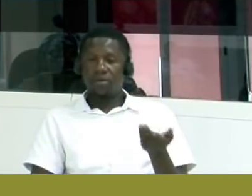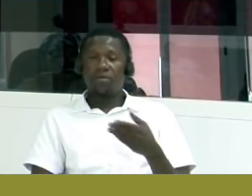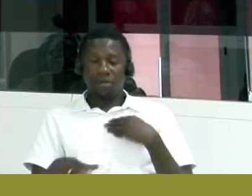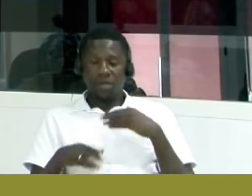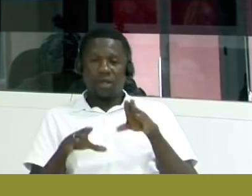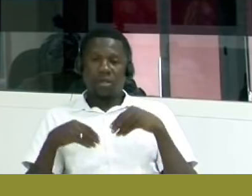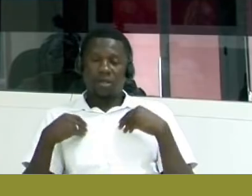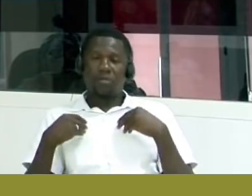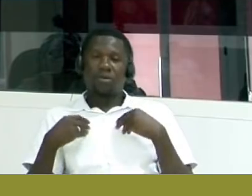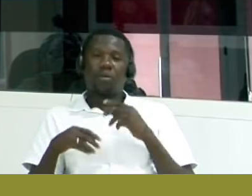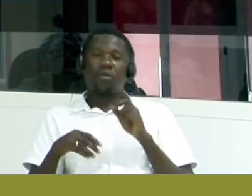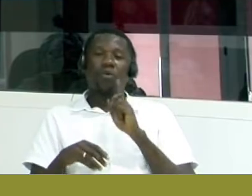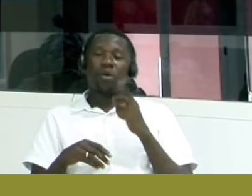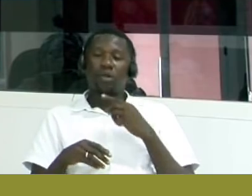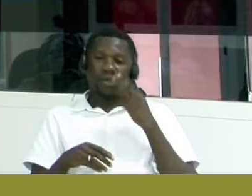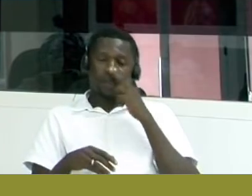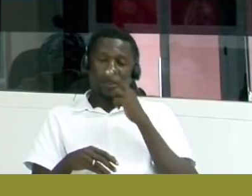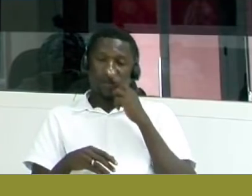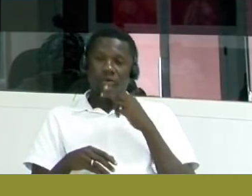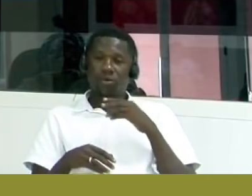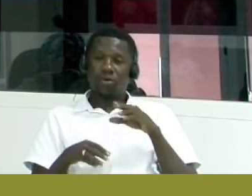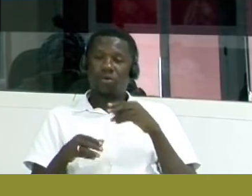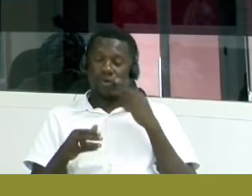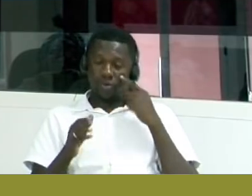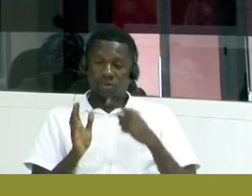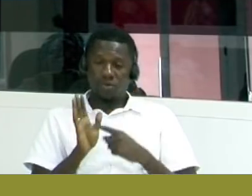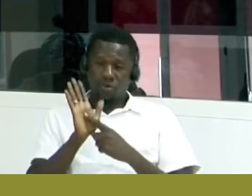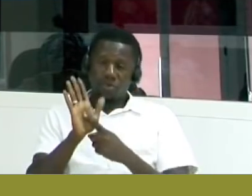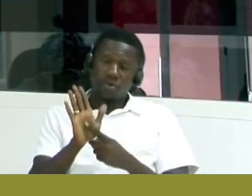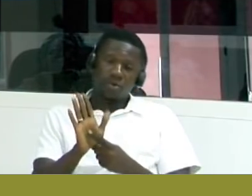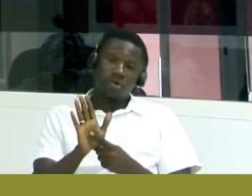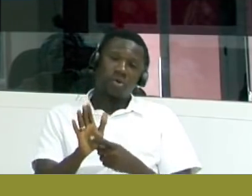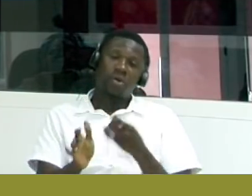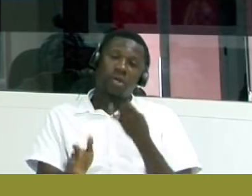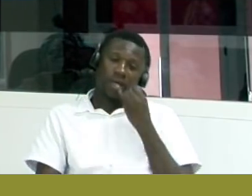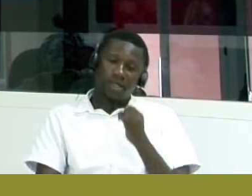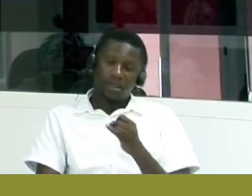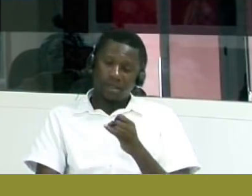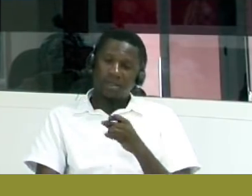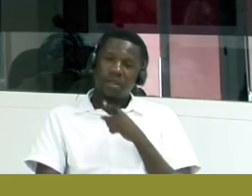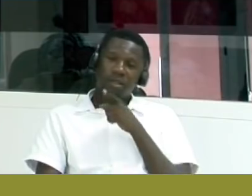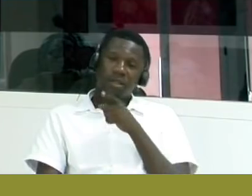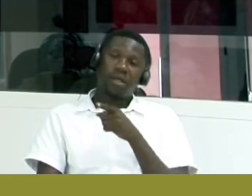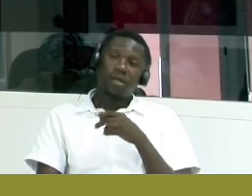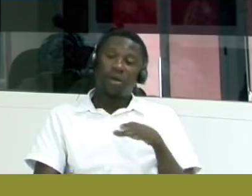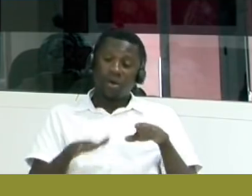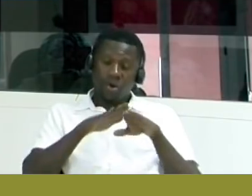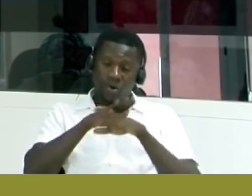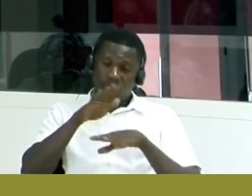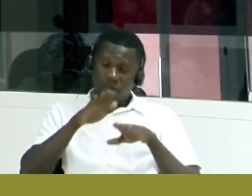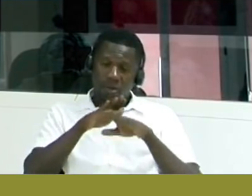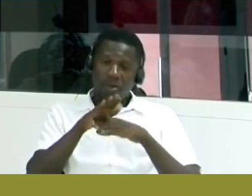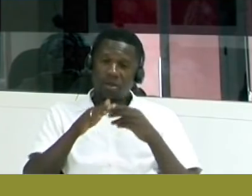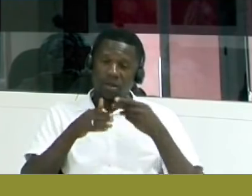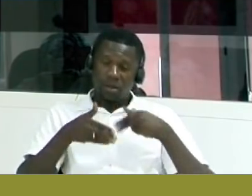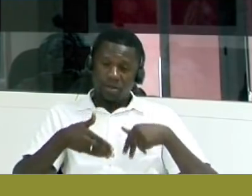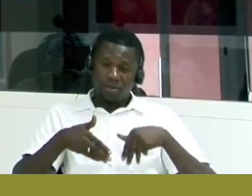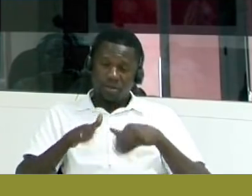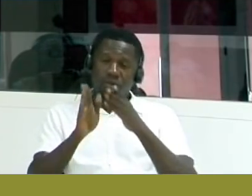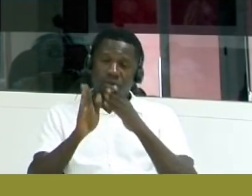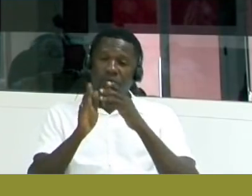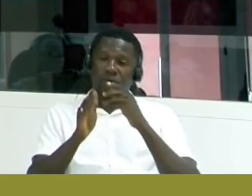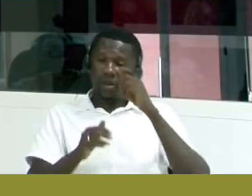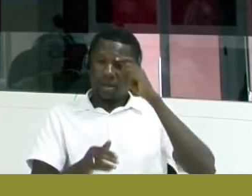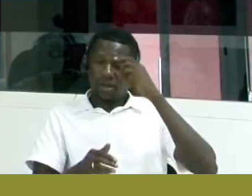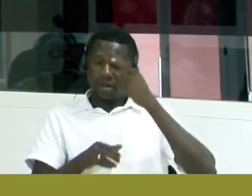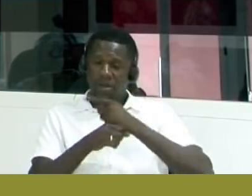I accept that. But what I am trying to establish is that under the procedures of the Gambia Police